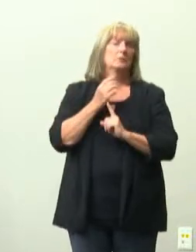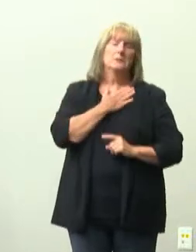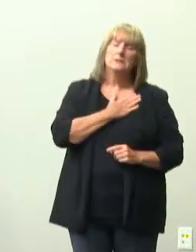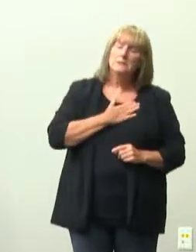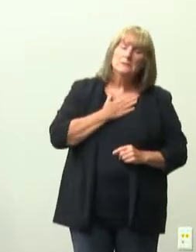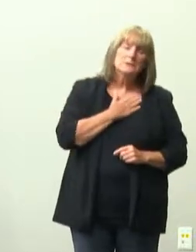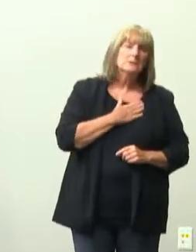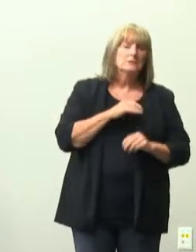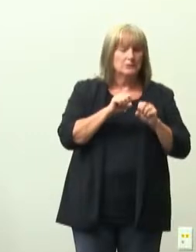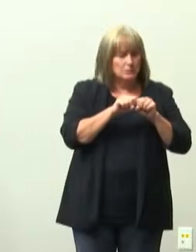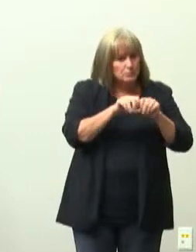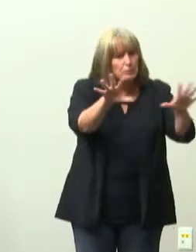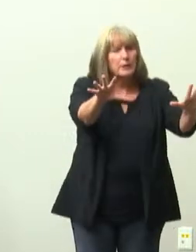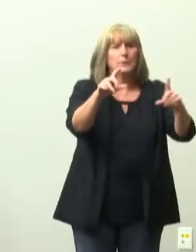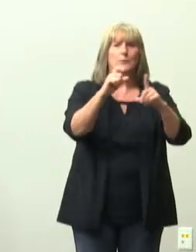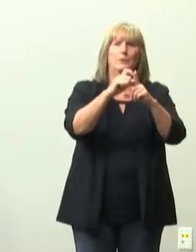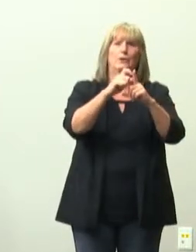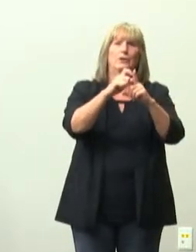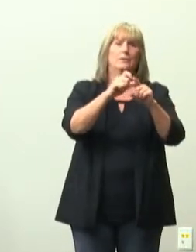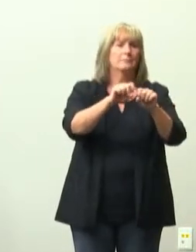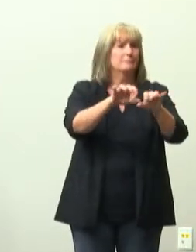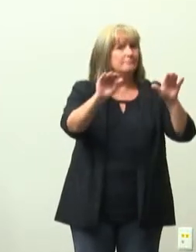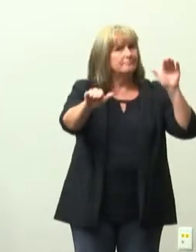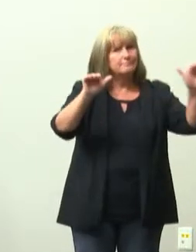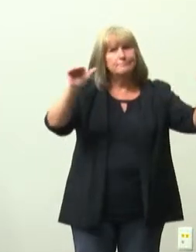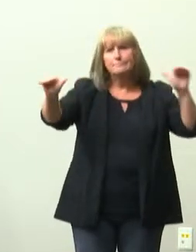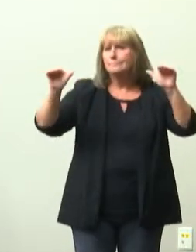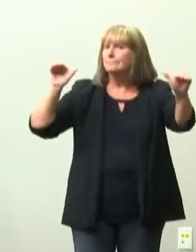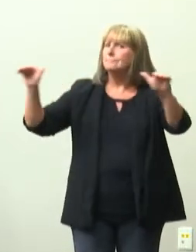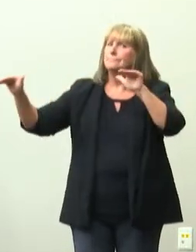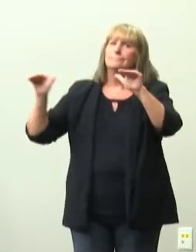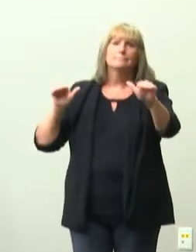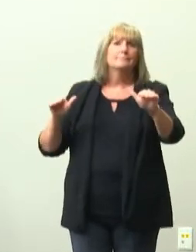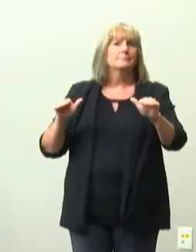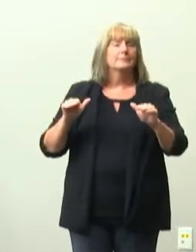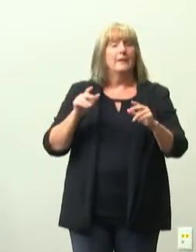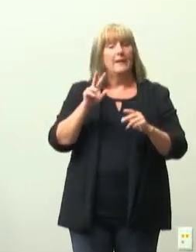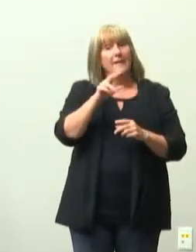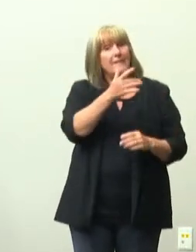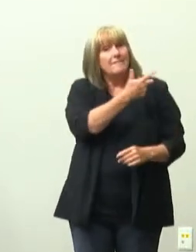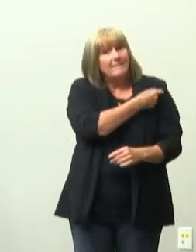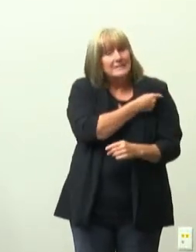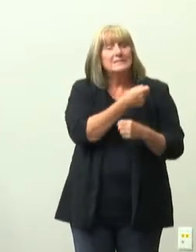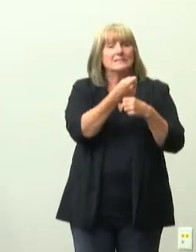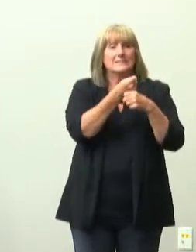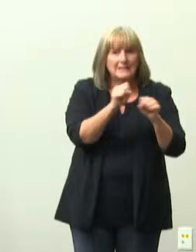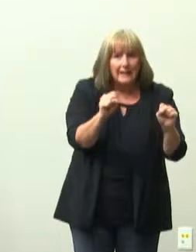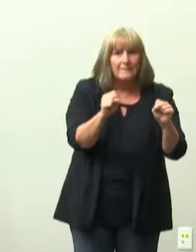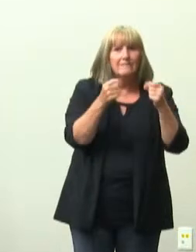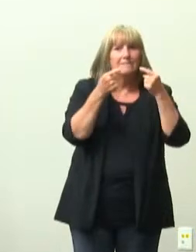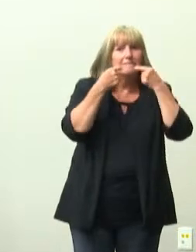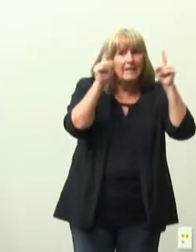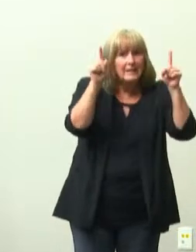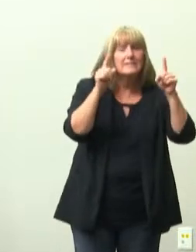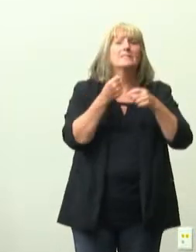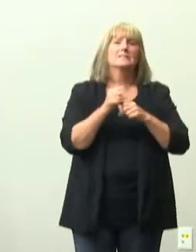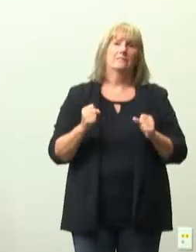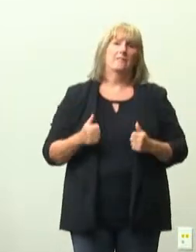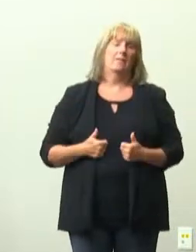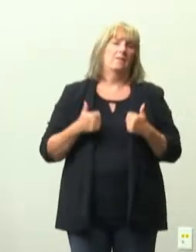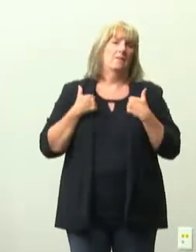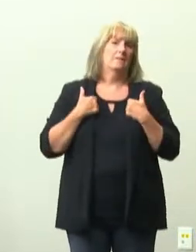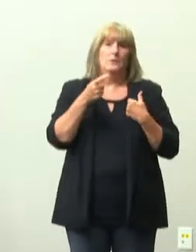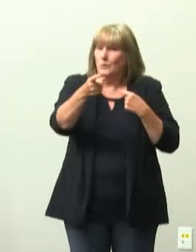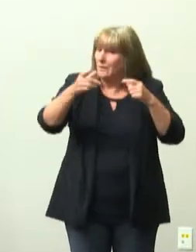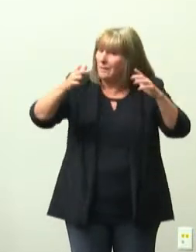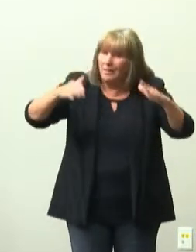Please spread the word, but not the disease. The vaccines are safe and effective, and they save lives. If you haven't gotten